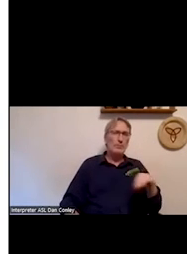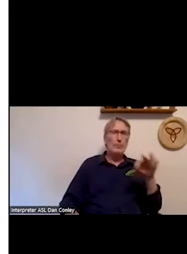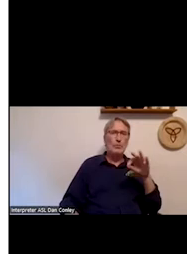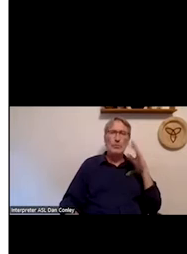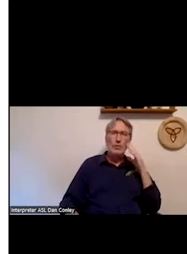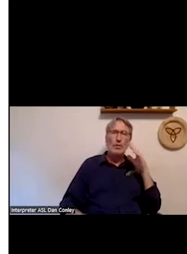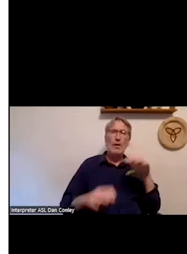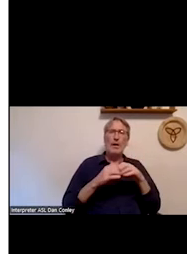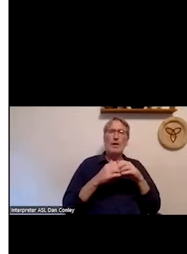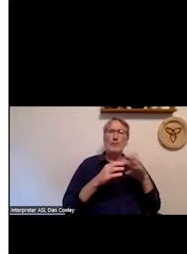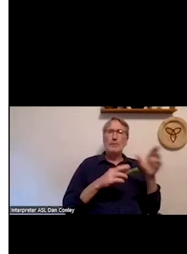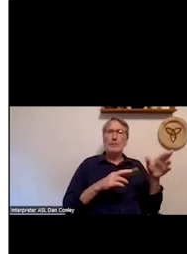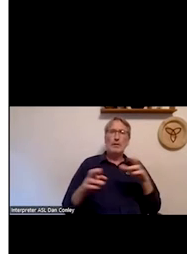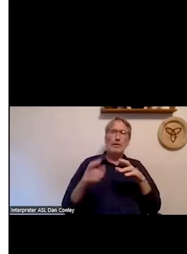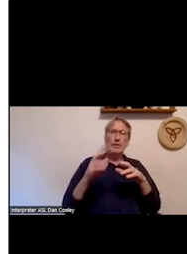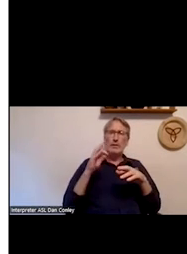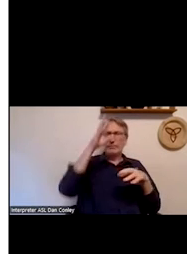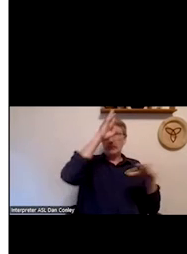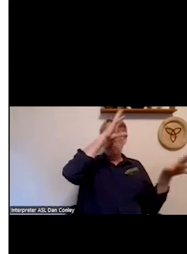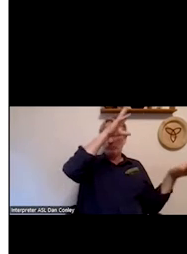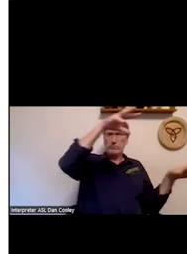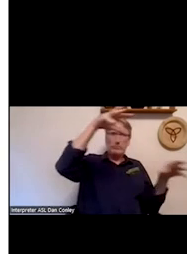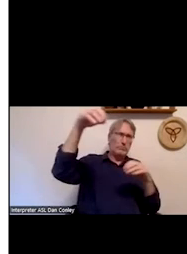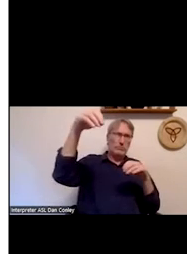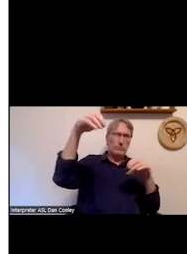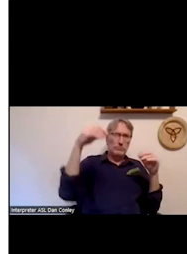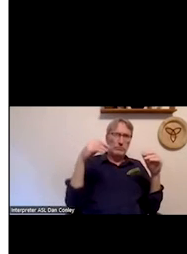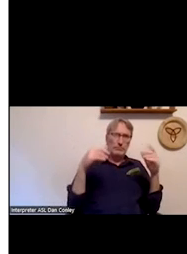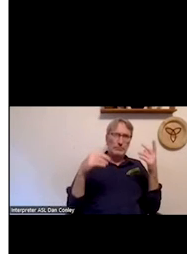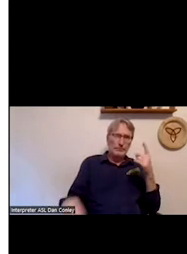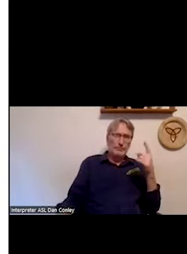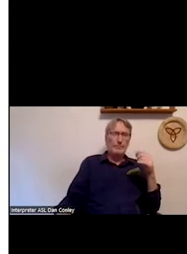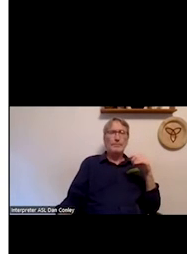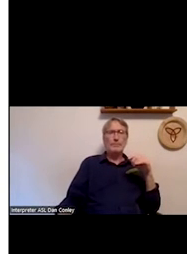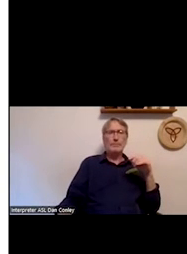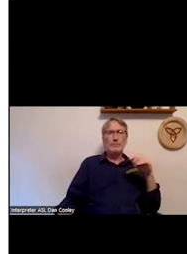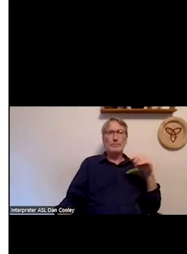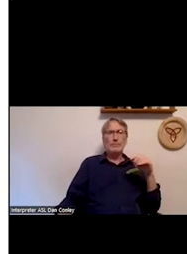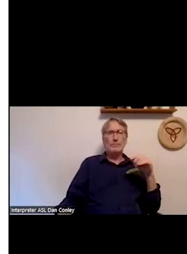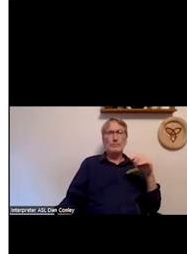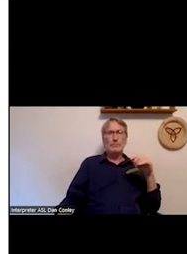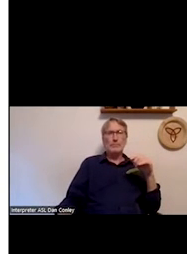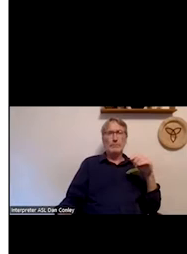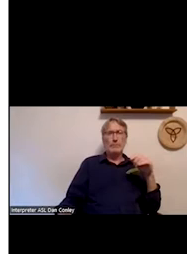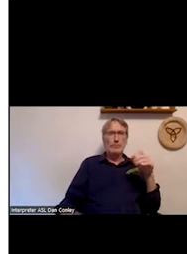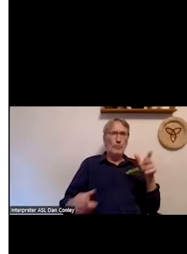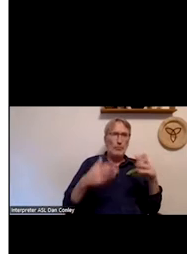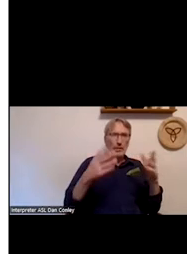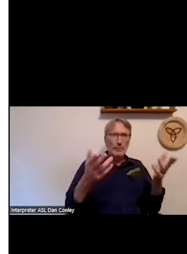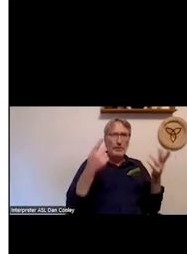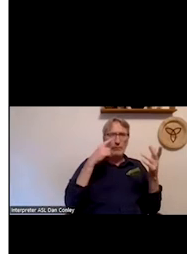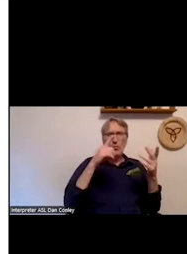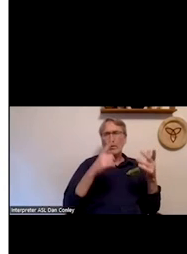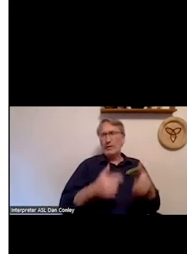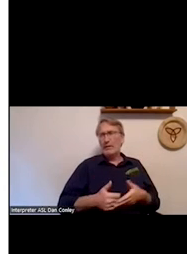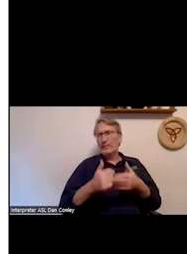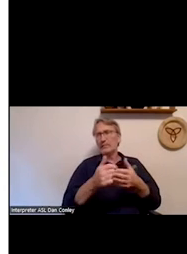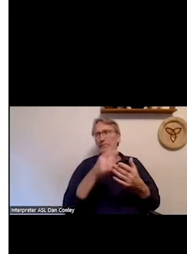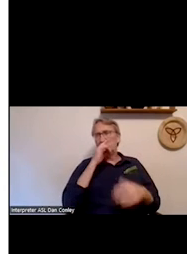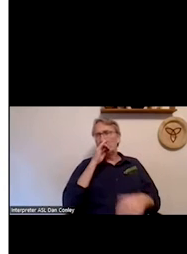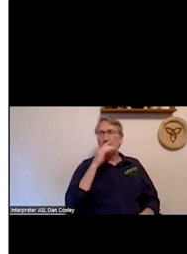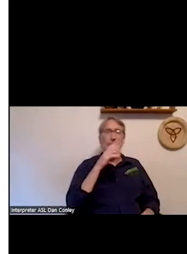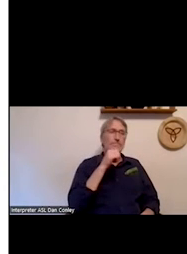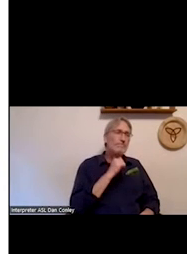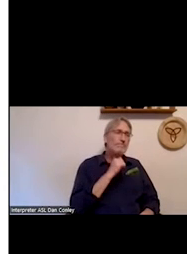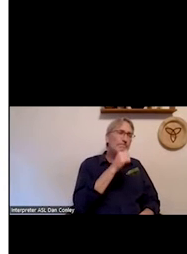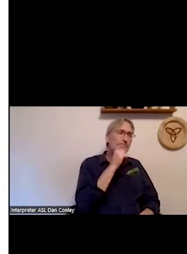ready in the event of a power outage or utility disruption. Again, recommendations for helping children cope around emergencies and disasters as